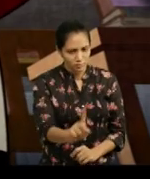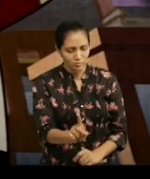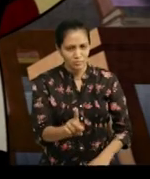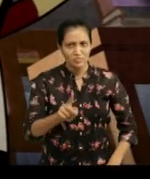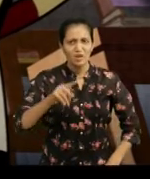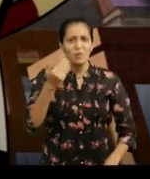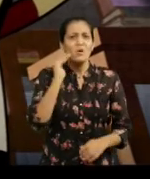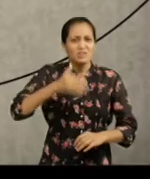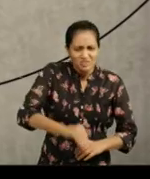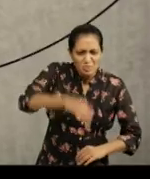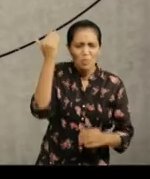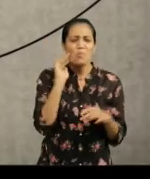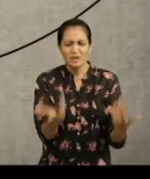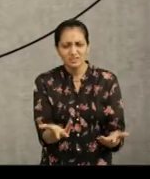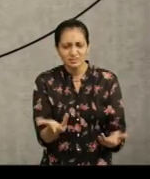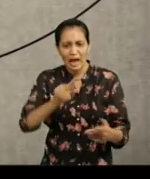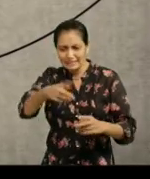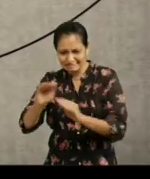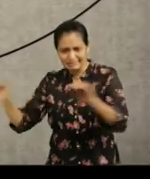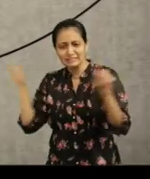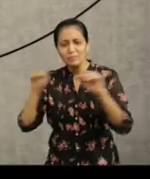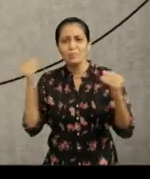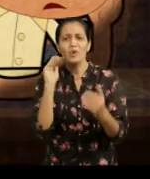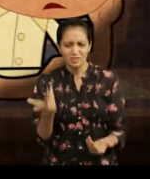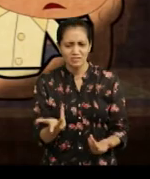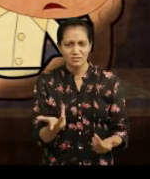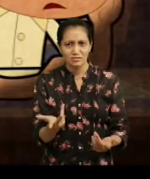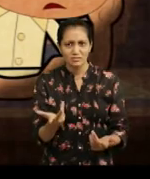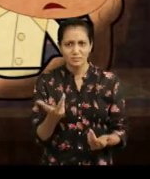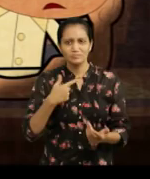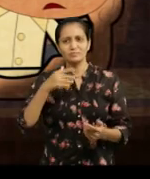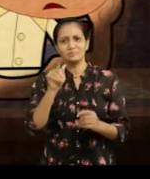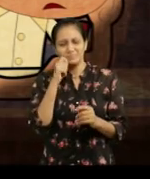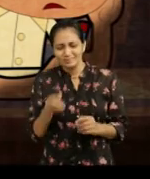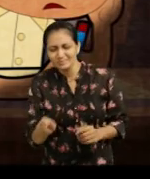Stop crying. When are you going to grow up and be like the others?